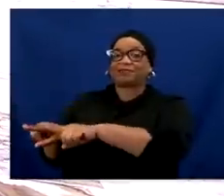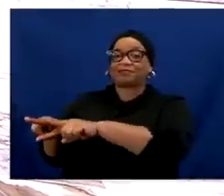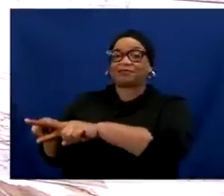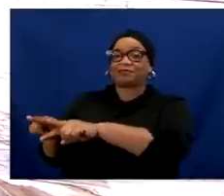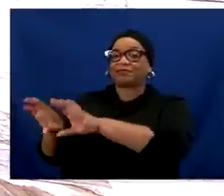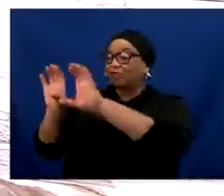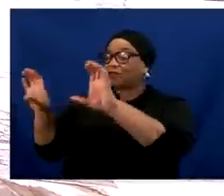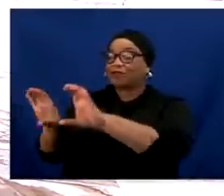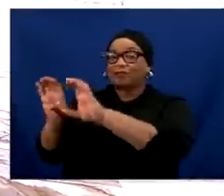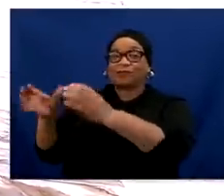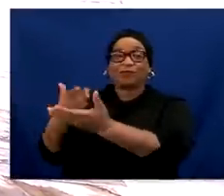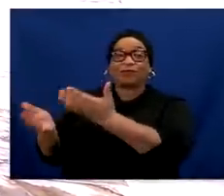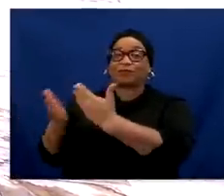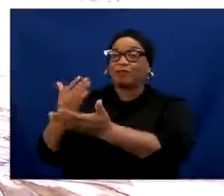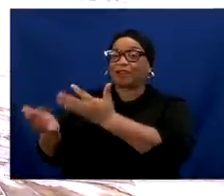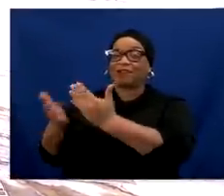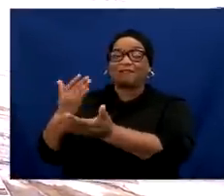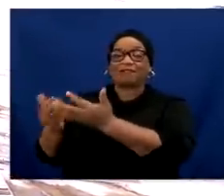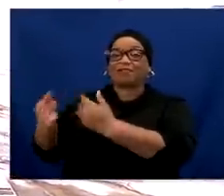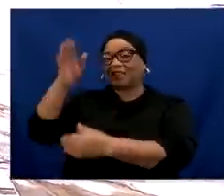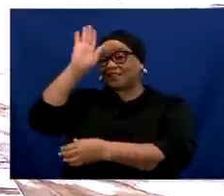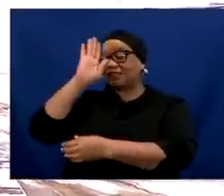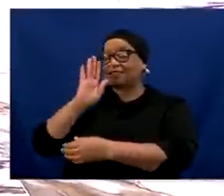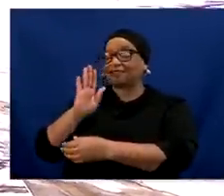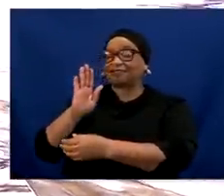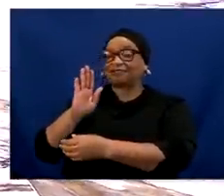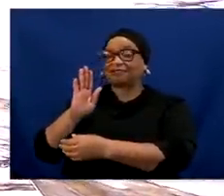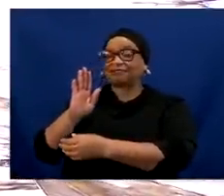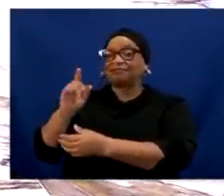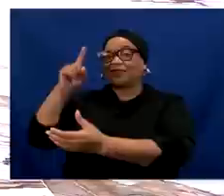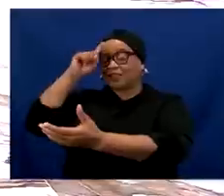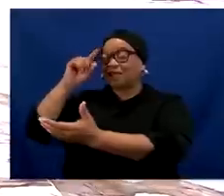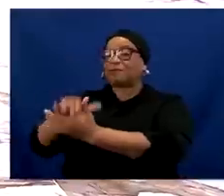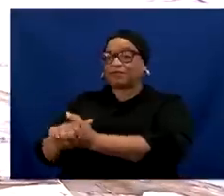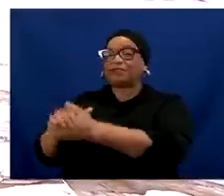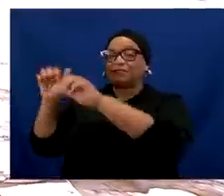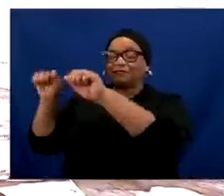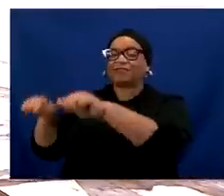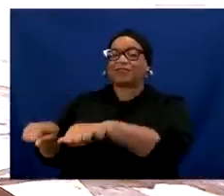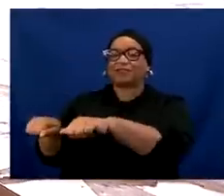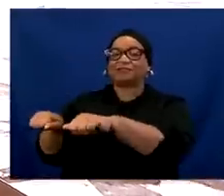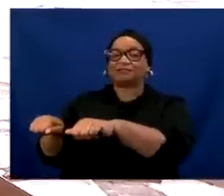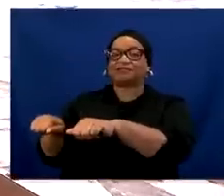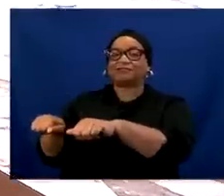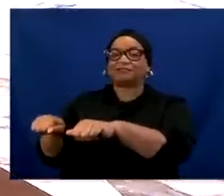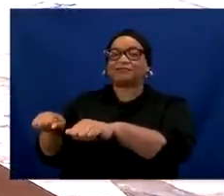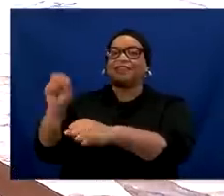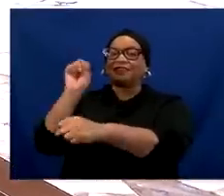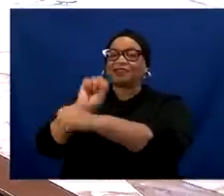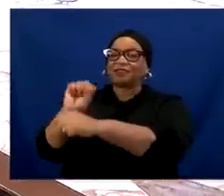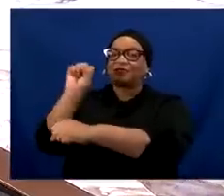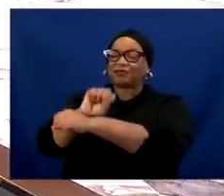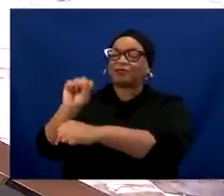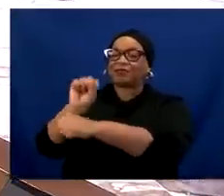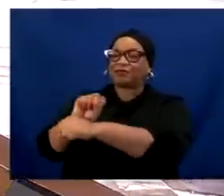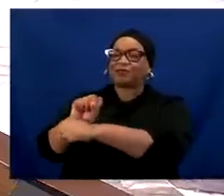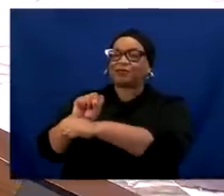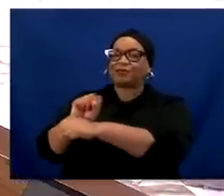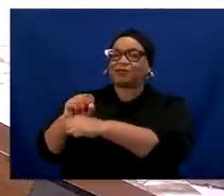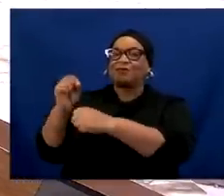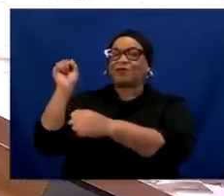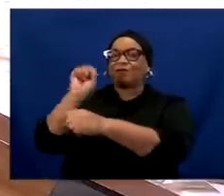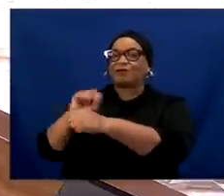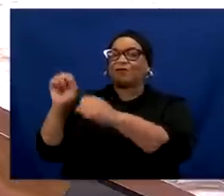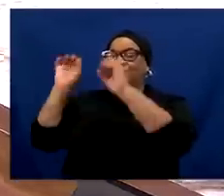Do what you want to do, God. Do what you're going to do, God. I believe that you're able to work miracles in